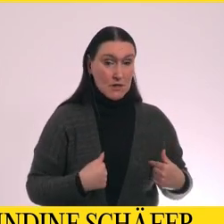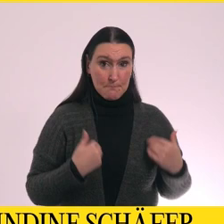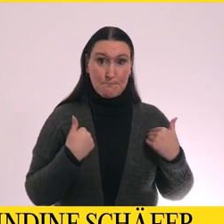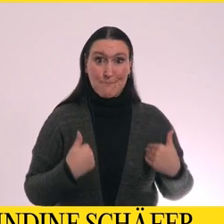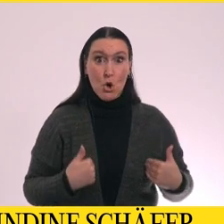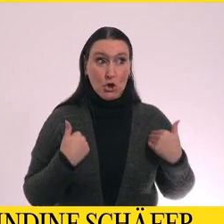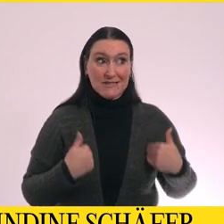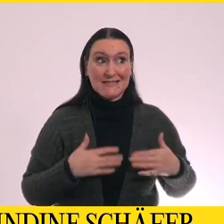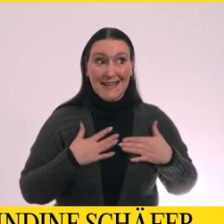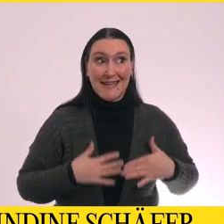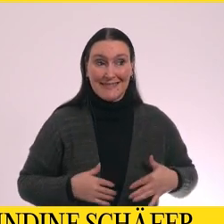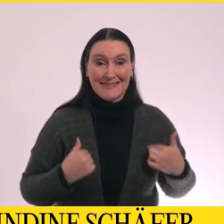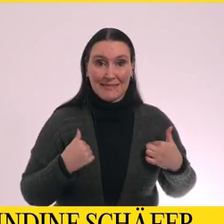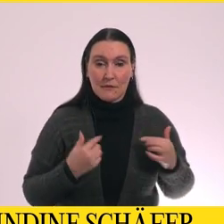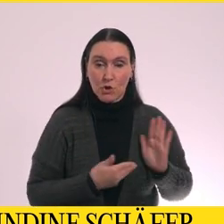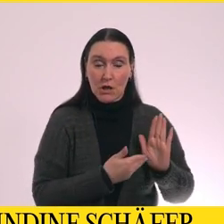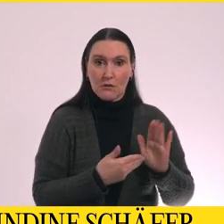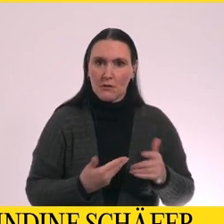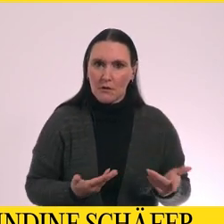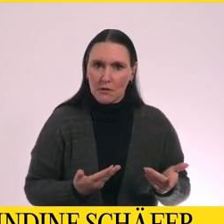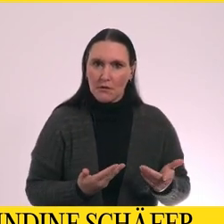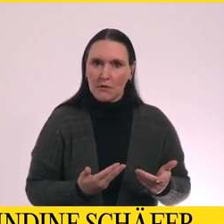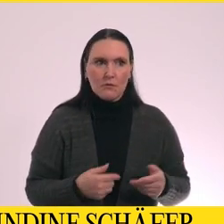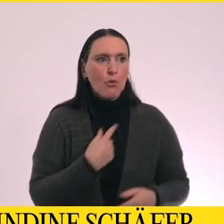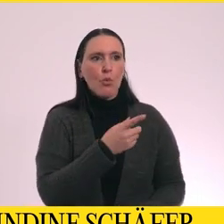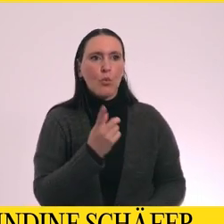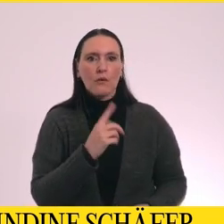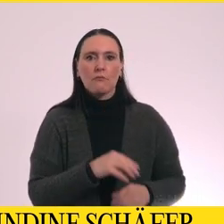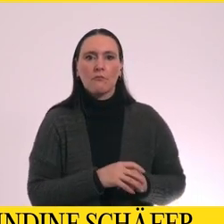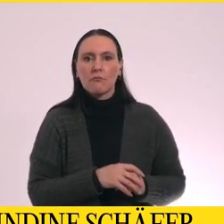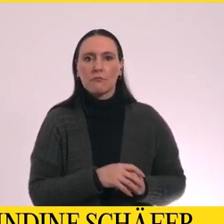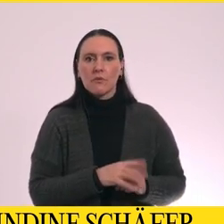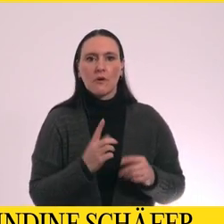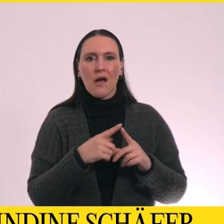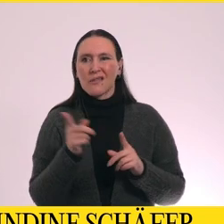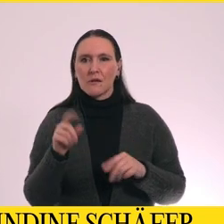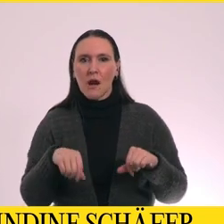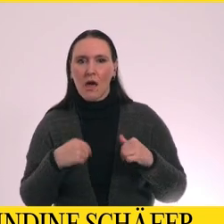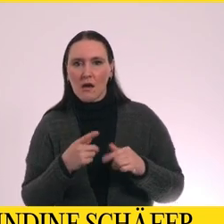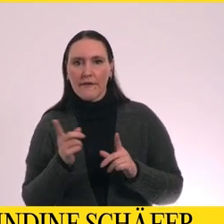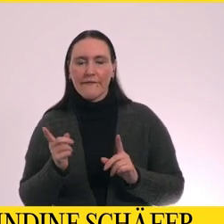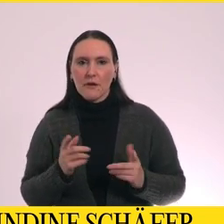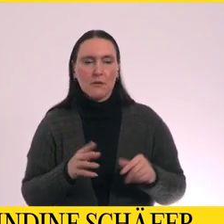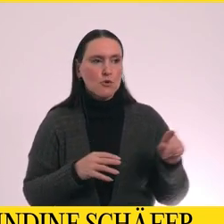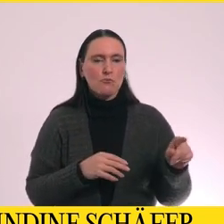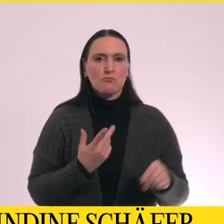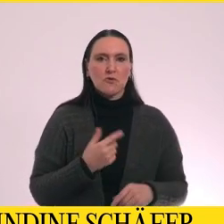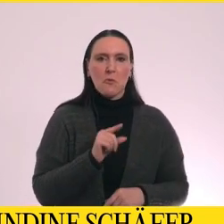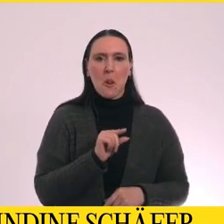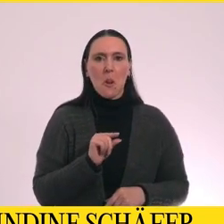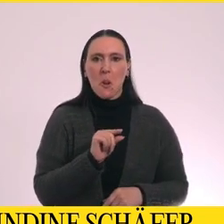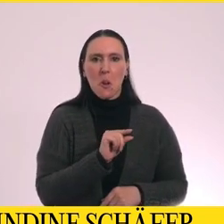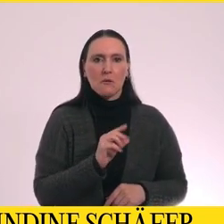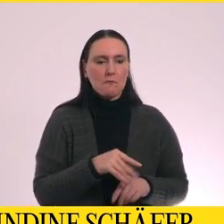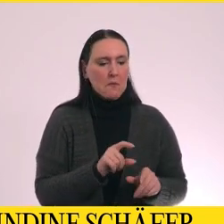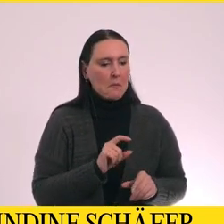for so many people, that's more than what they can expect to achieve in a lifetime in Denmark. And